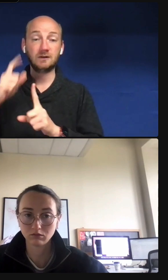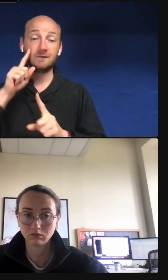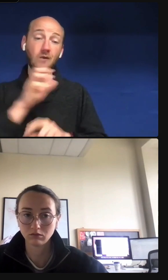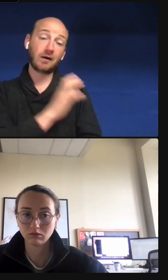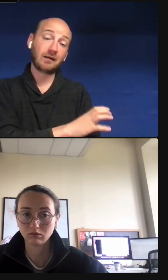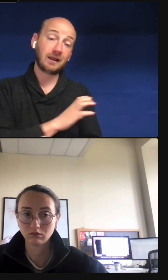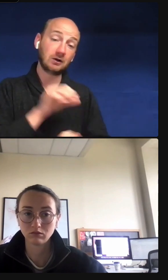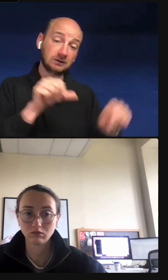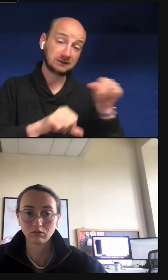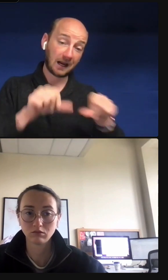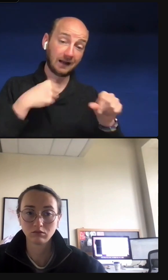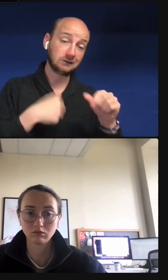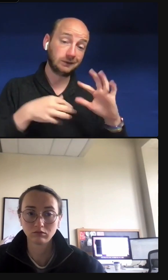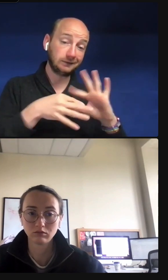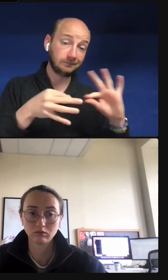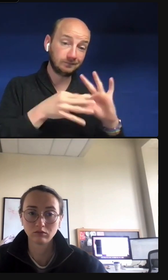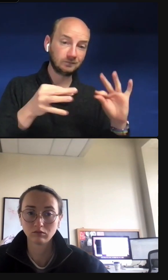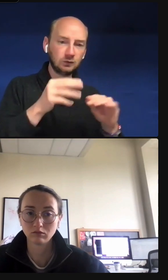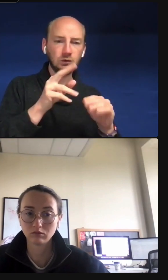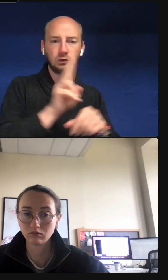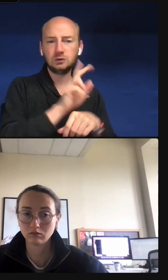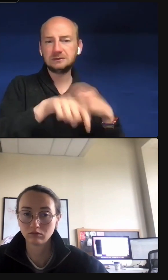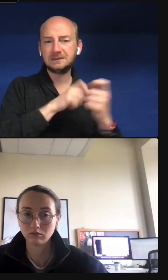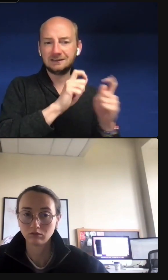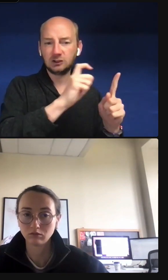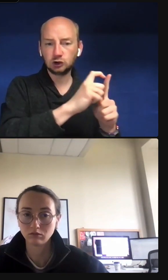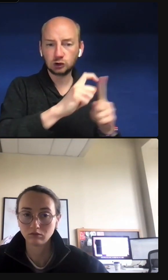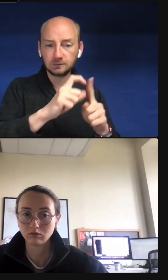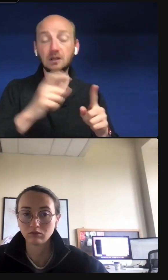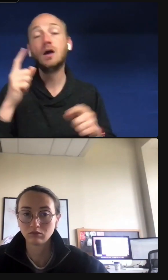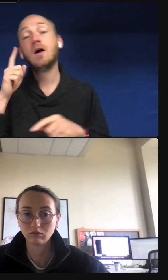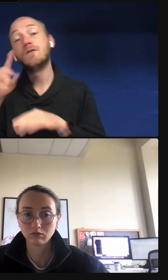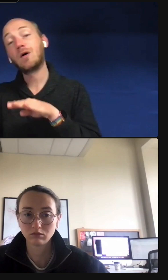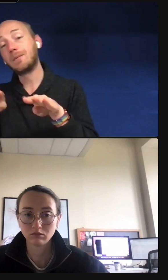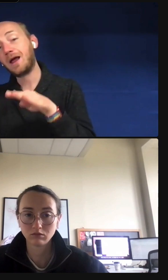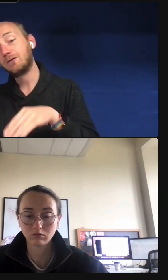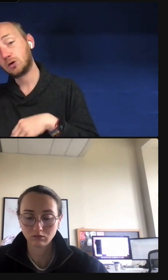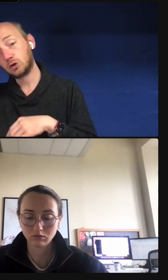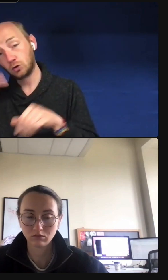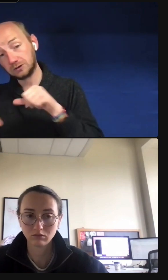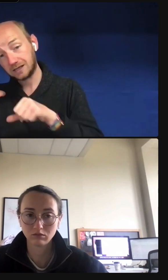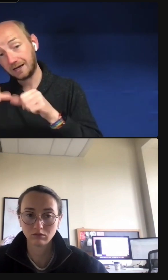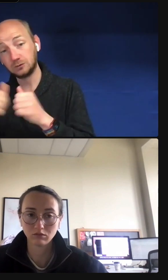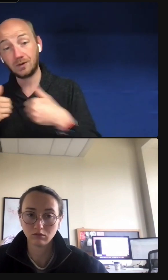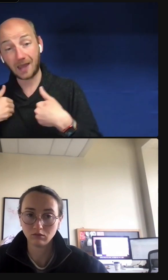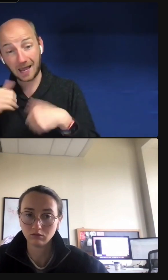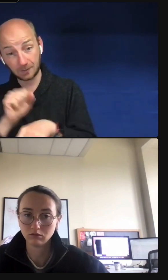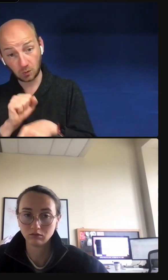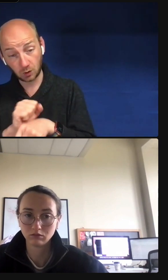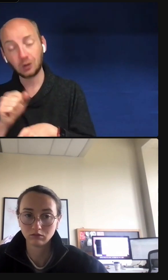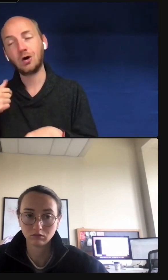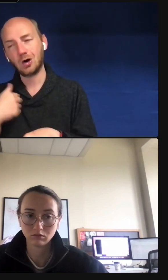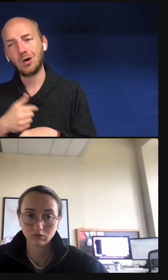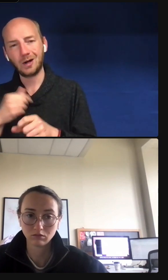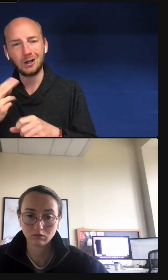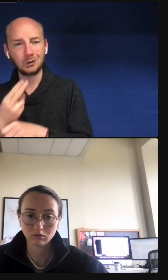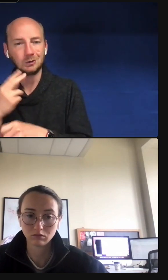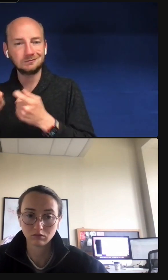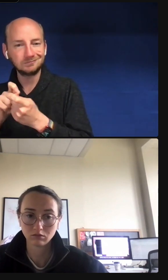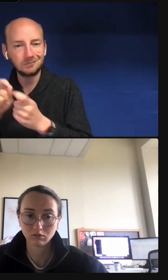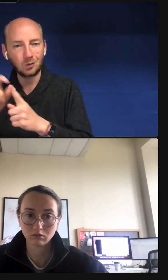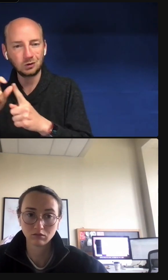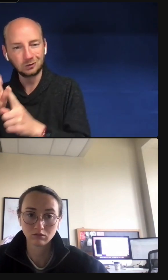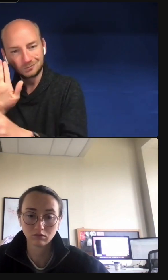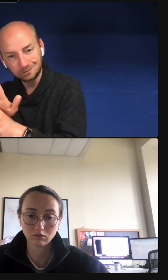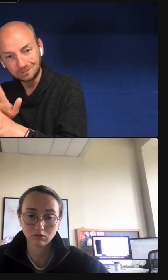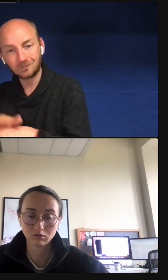certain way. In the behavioral neurosciences, with animal work, we talk about things in a certain way. In cognitive neuroscience, with fMRI, we talk